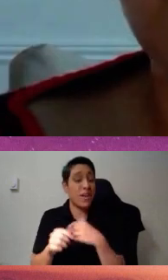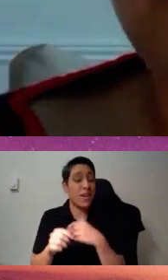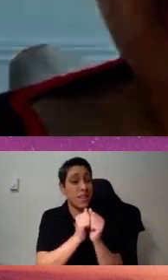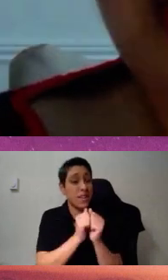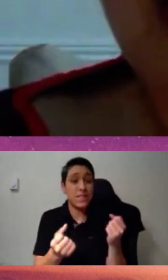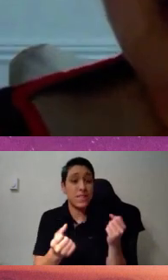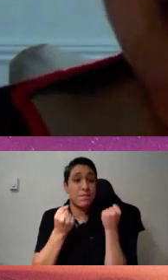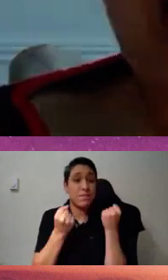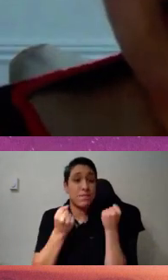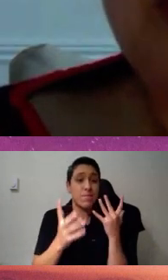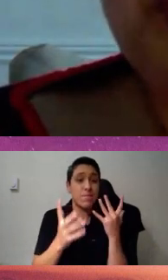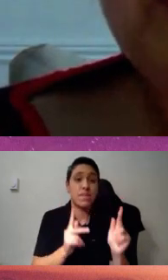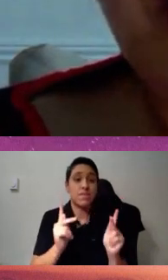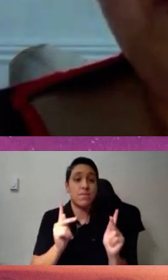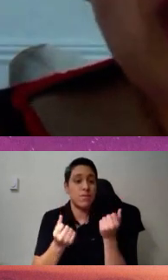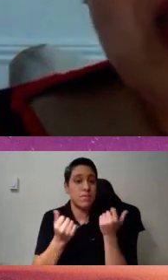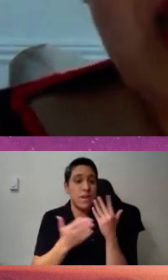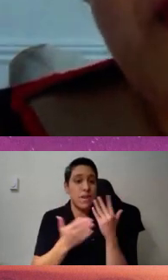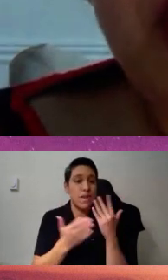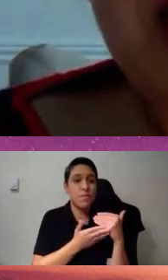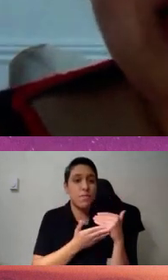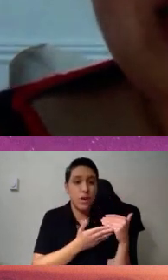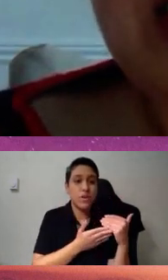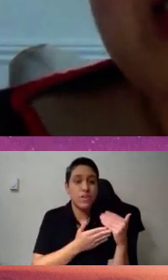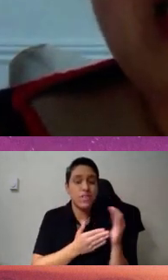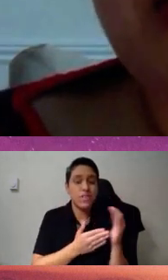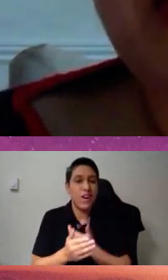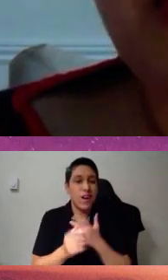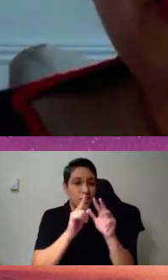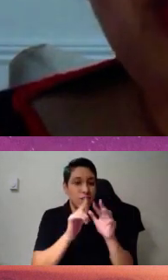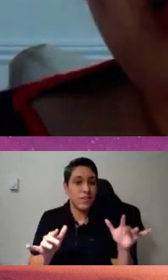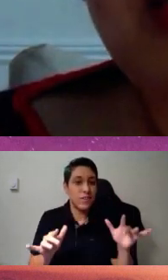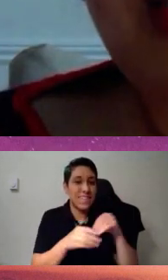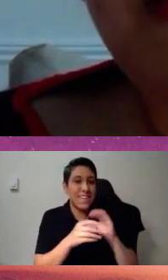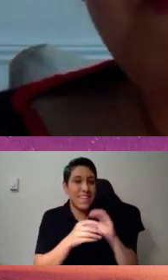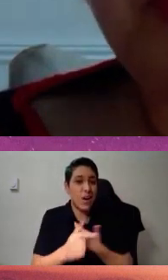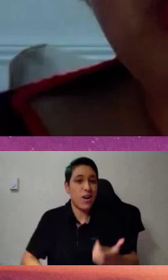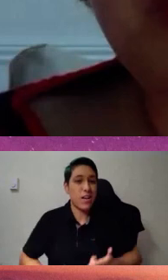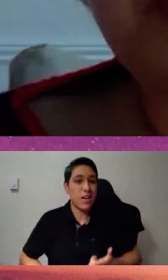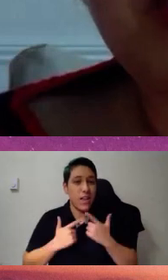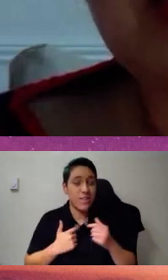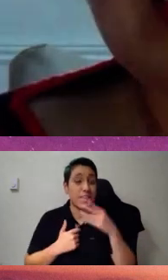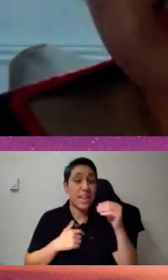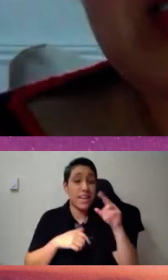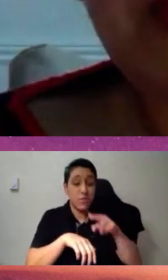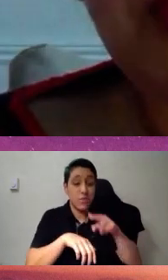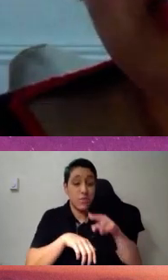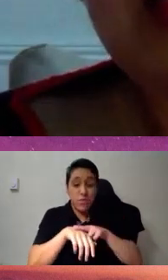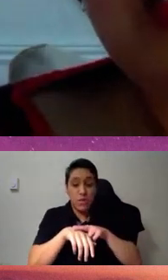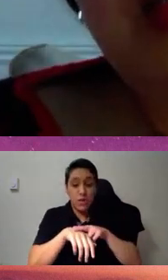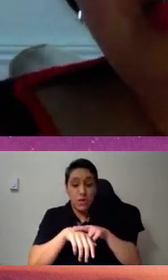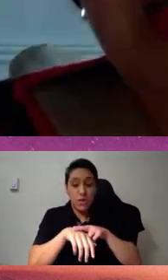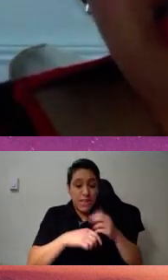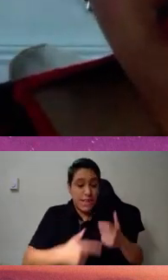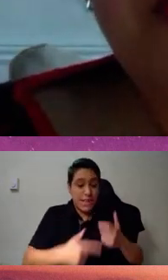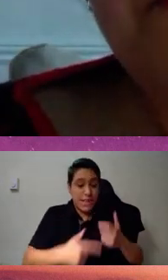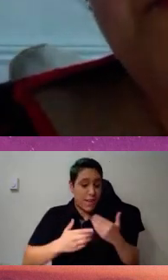portions of true diversity of our existence and the normality of pre-colonial existence